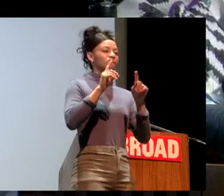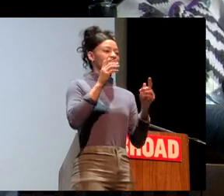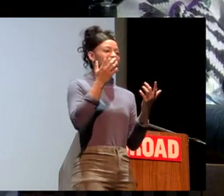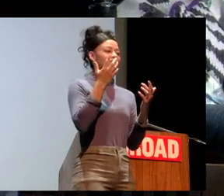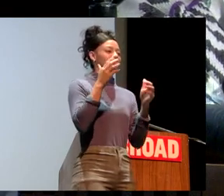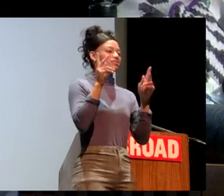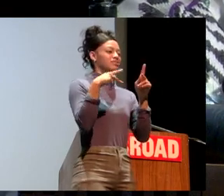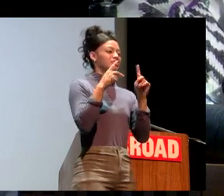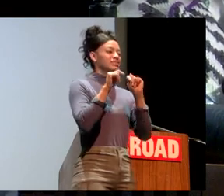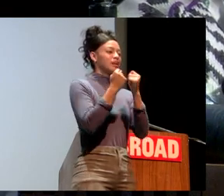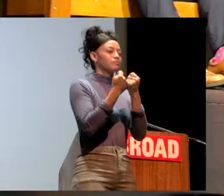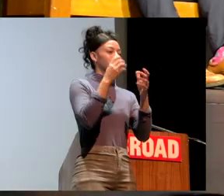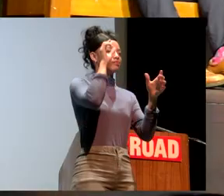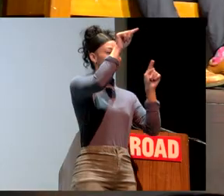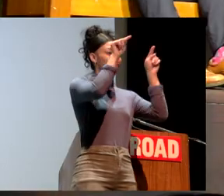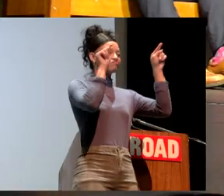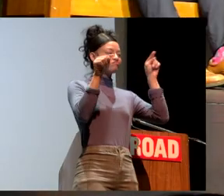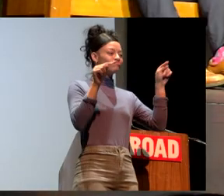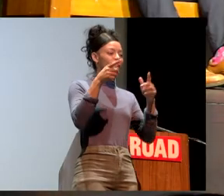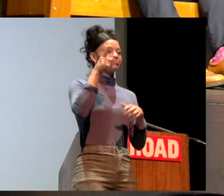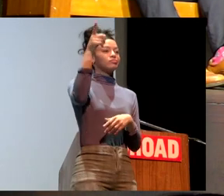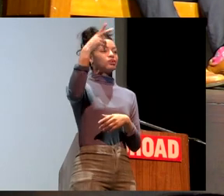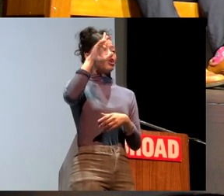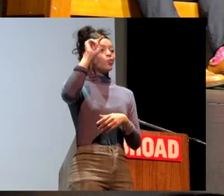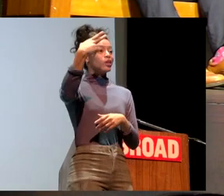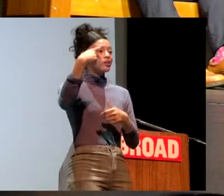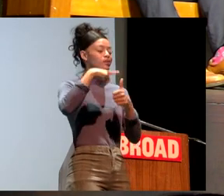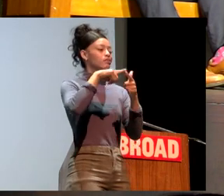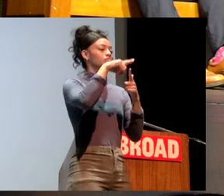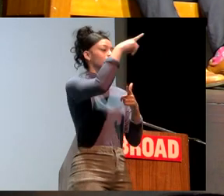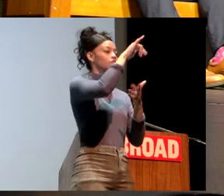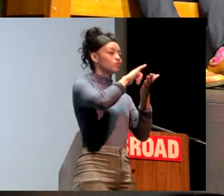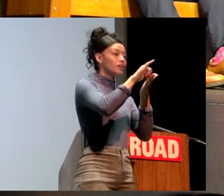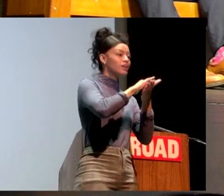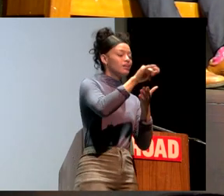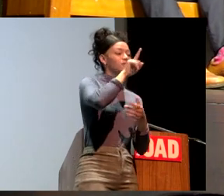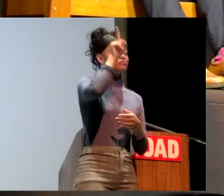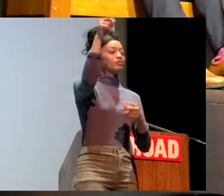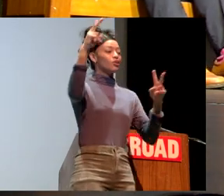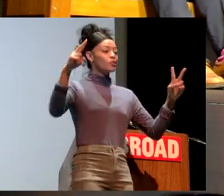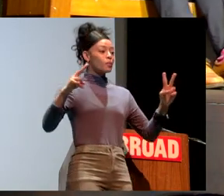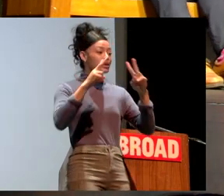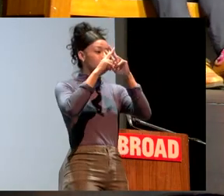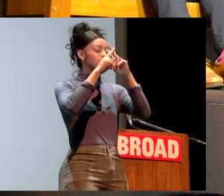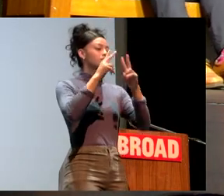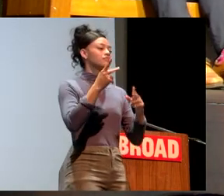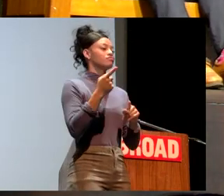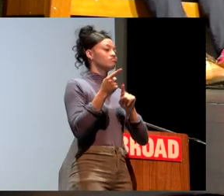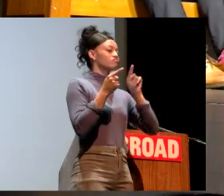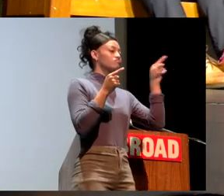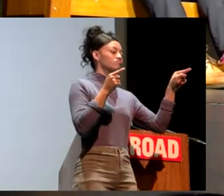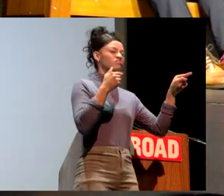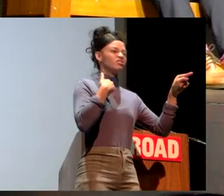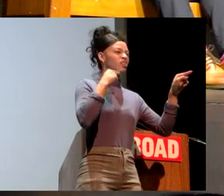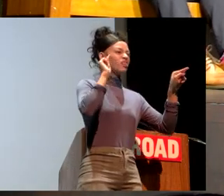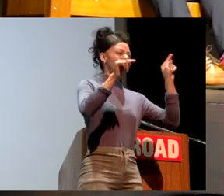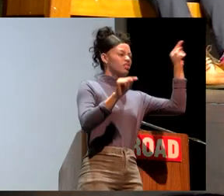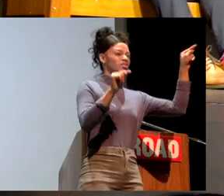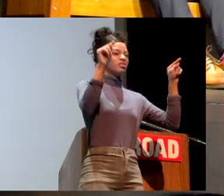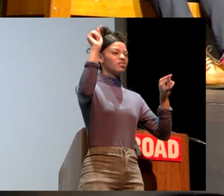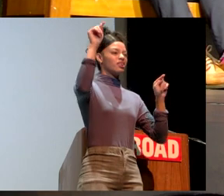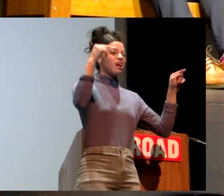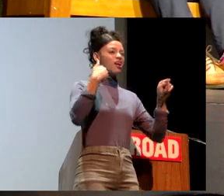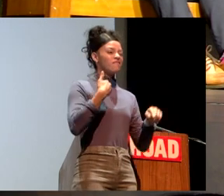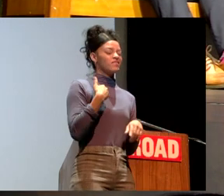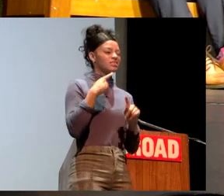It's and it's always me at 3 a.m. in Paris. In oh, sorry about that. No, really? For Takashi Sensei, 3 a.m. 4 a.m. I didn't know that.